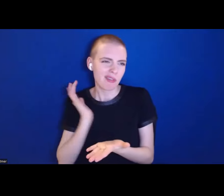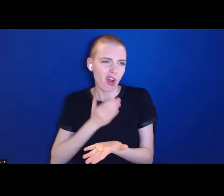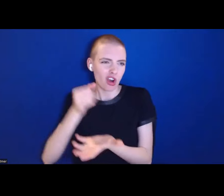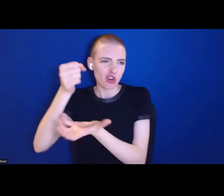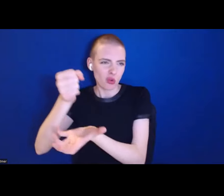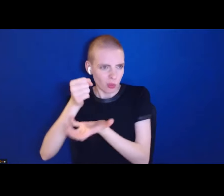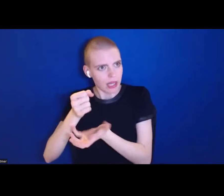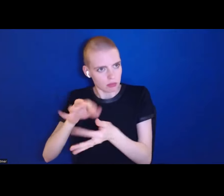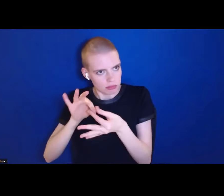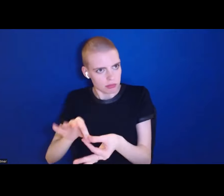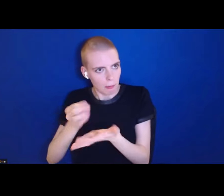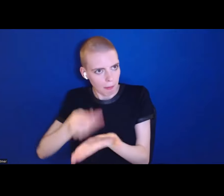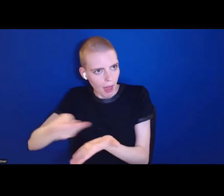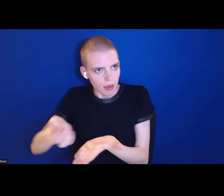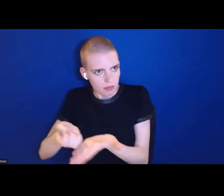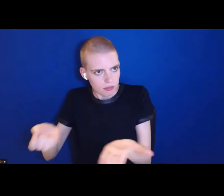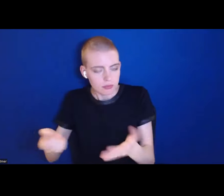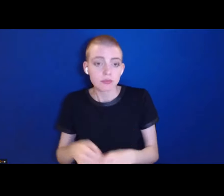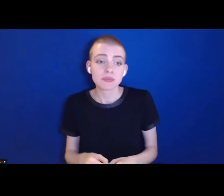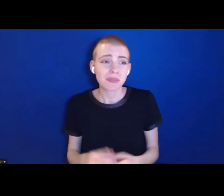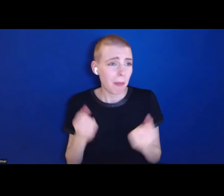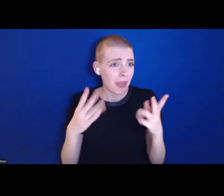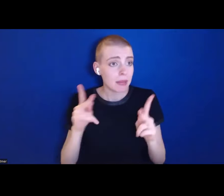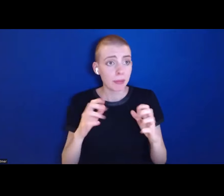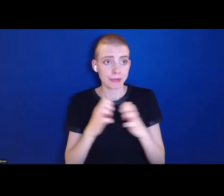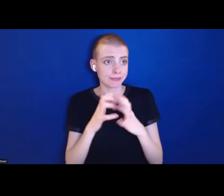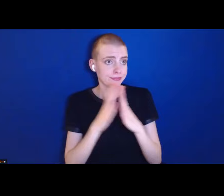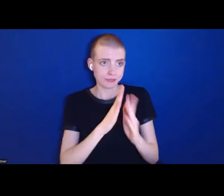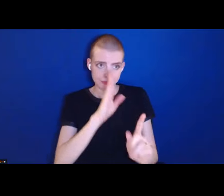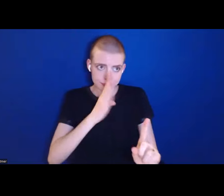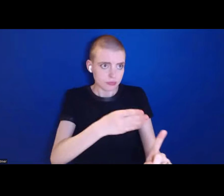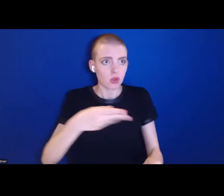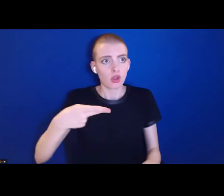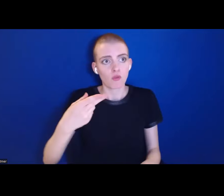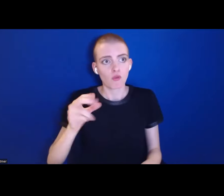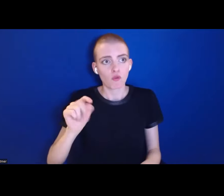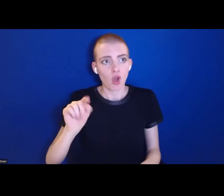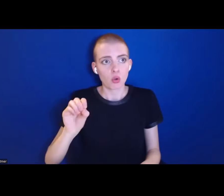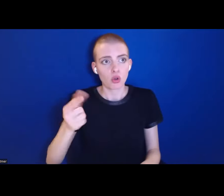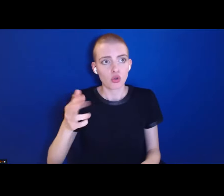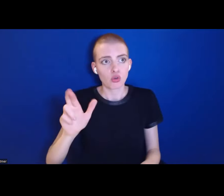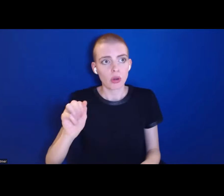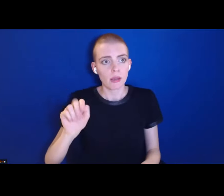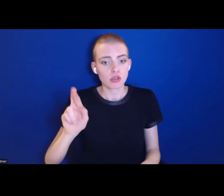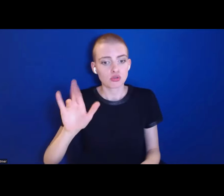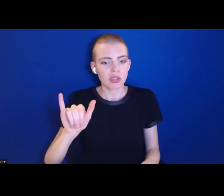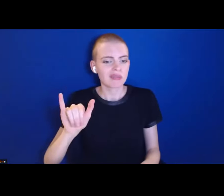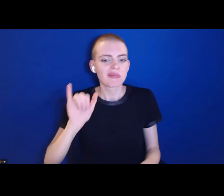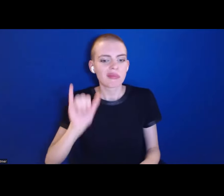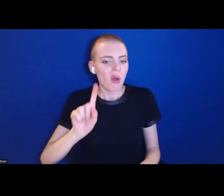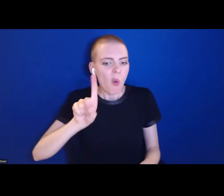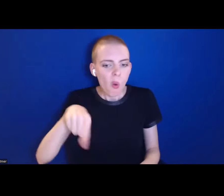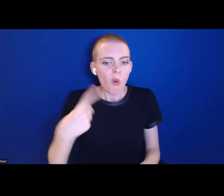have gone straight to photogrammetry, which only requires a license. In my class